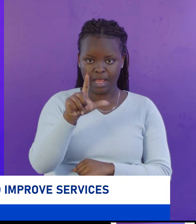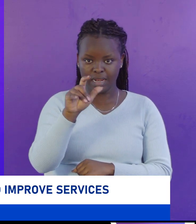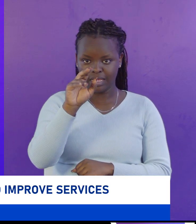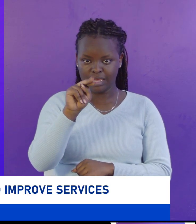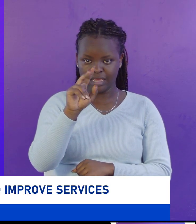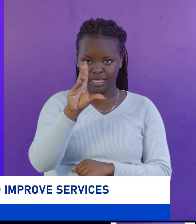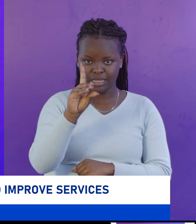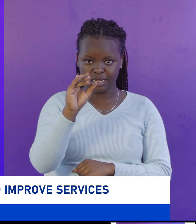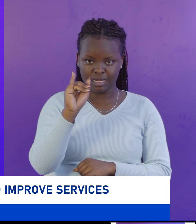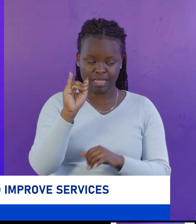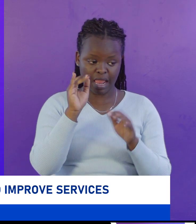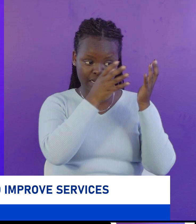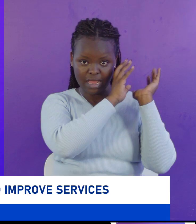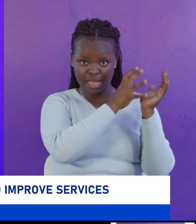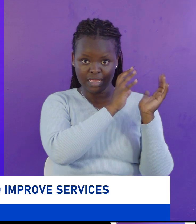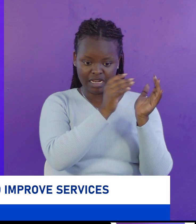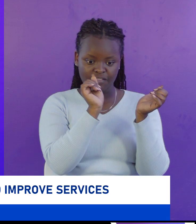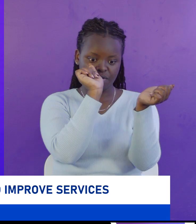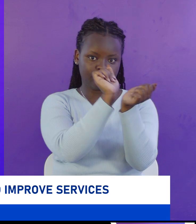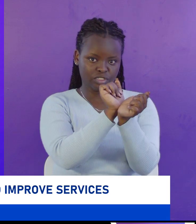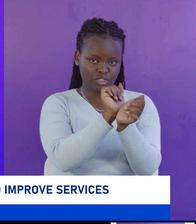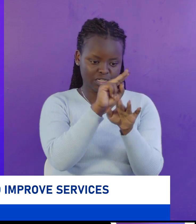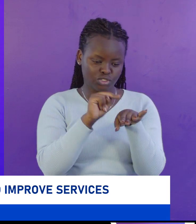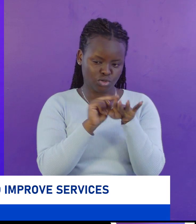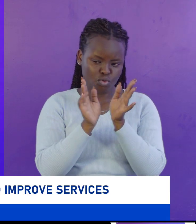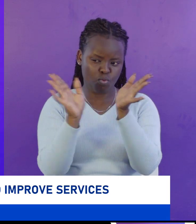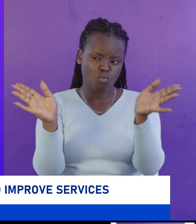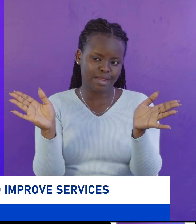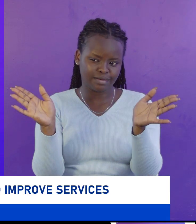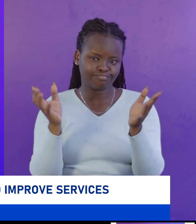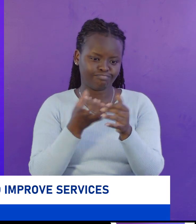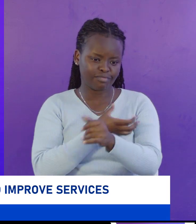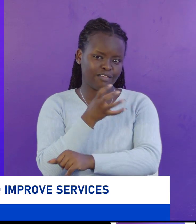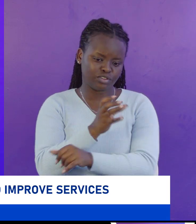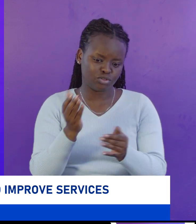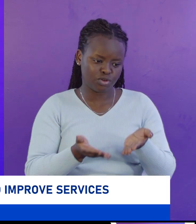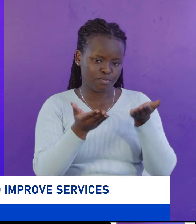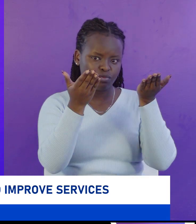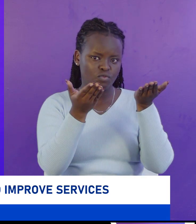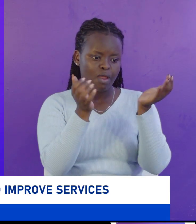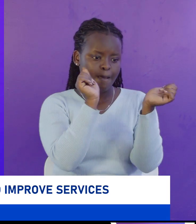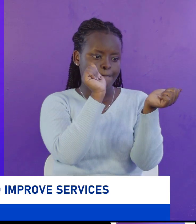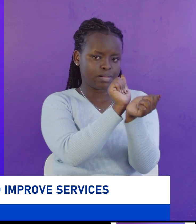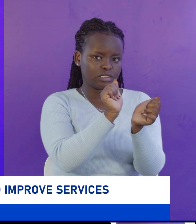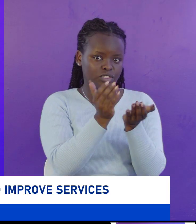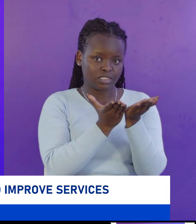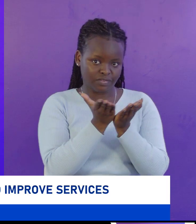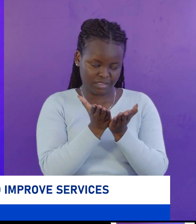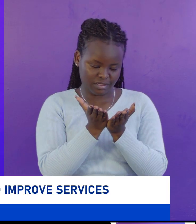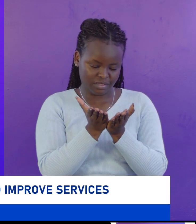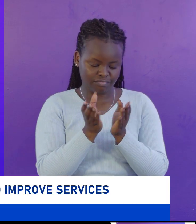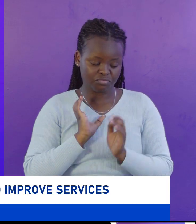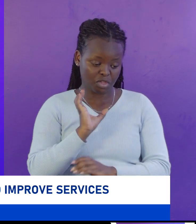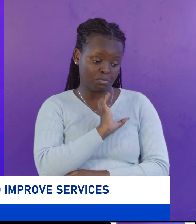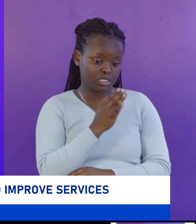as part of nationwide effort to assess and improve the country's prison services. The committee's visit aims